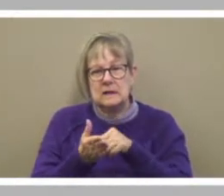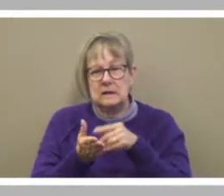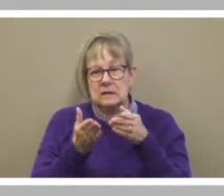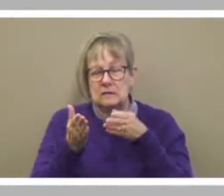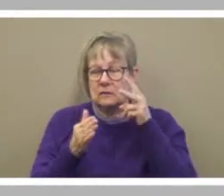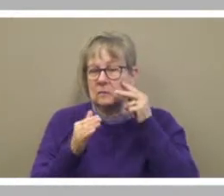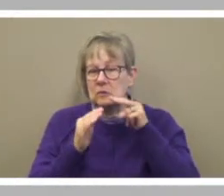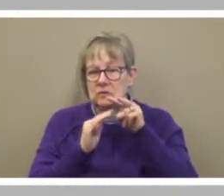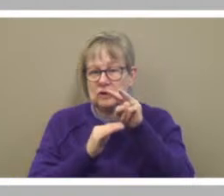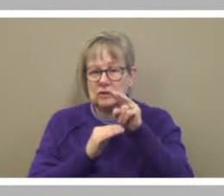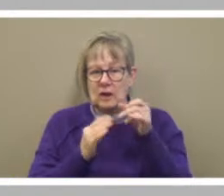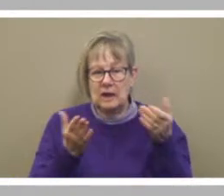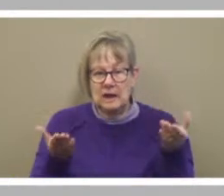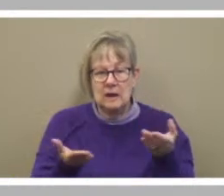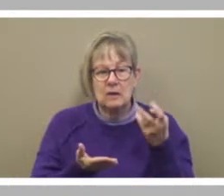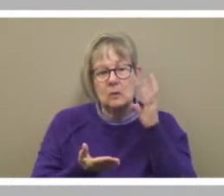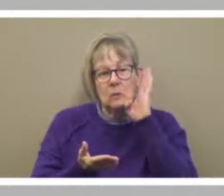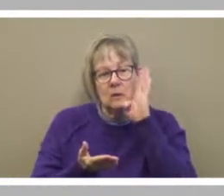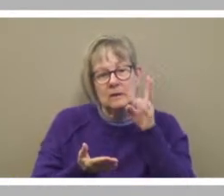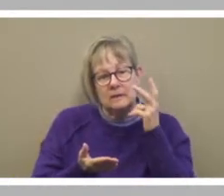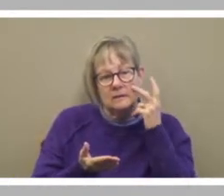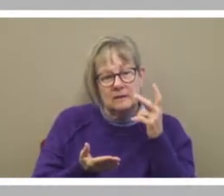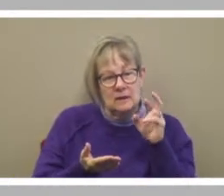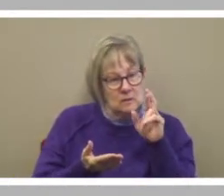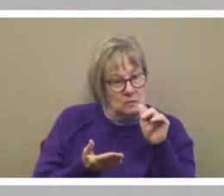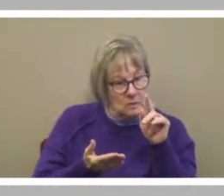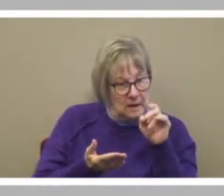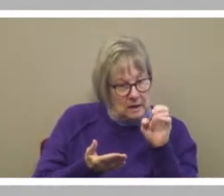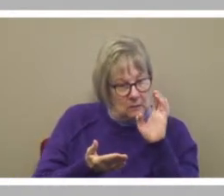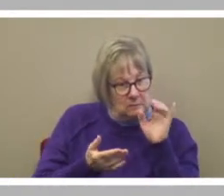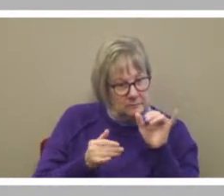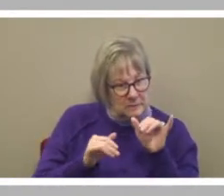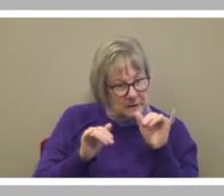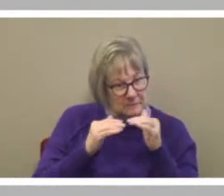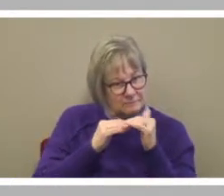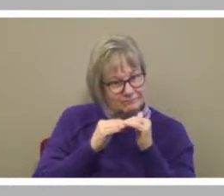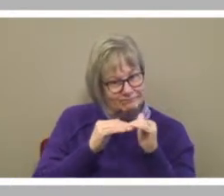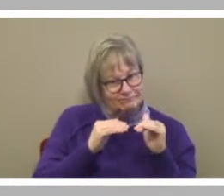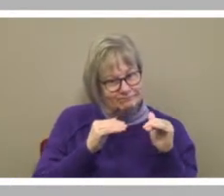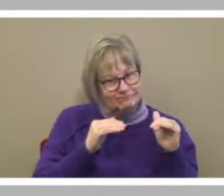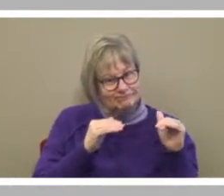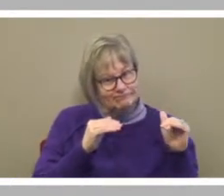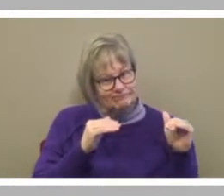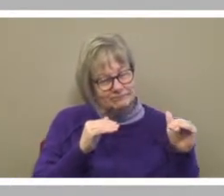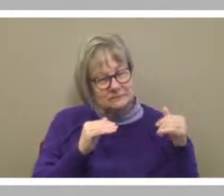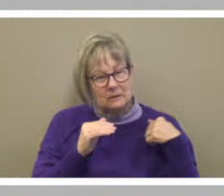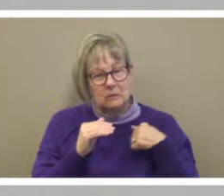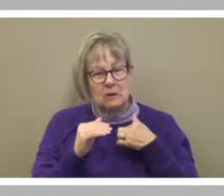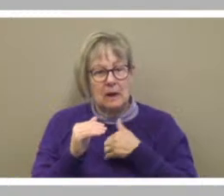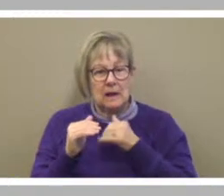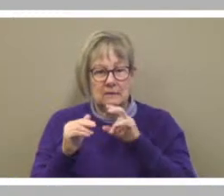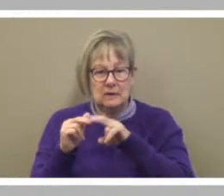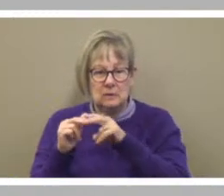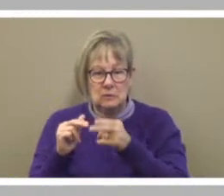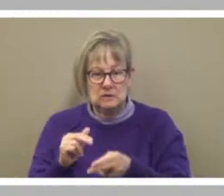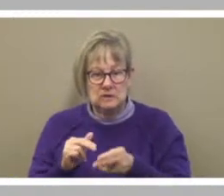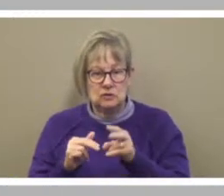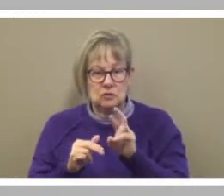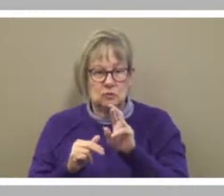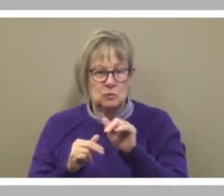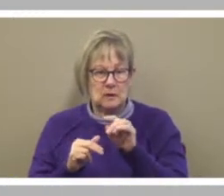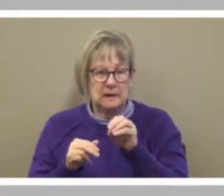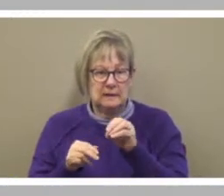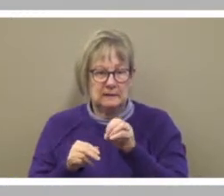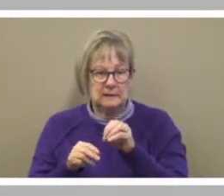provide. So here you'll see that the rate is going to stay relatively flat. We will have a reduction to the rate